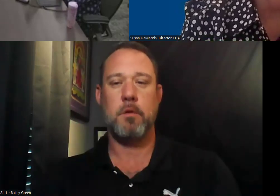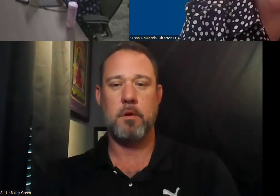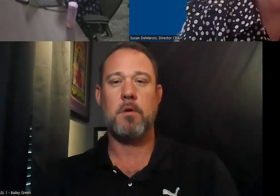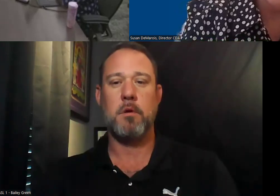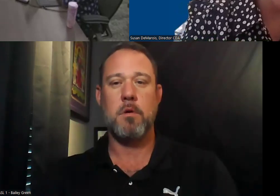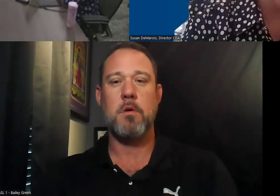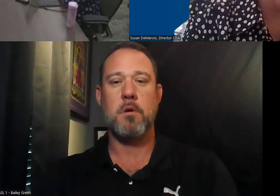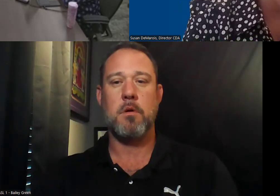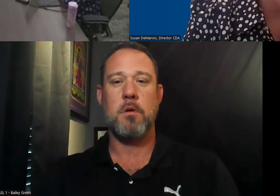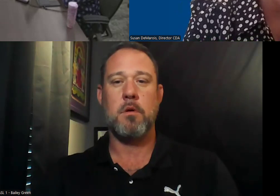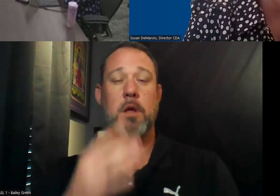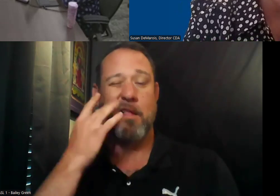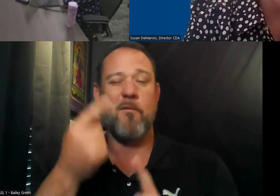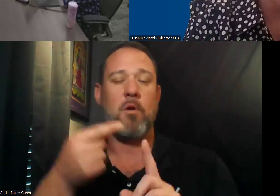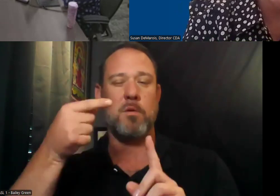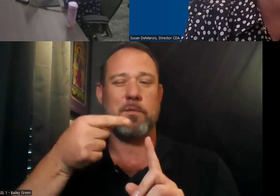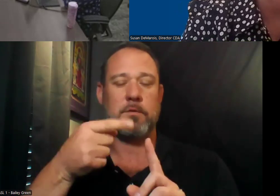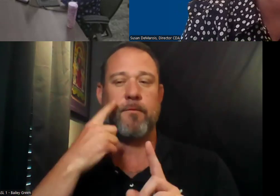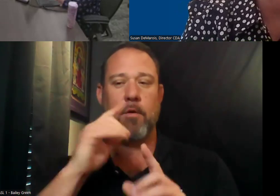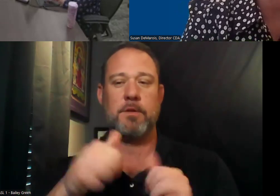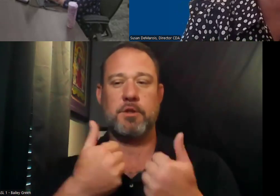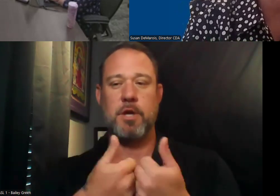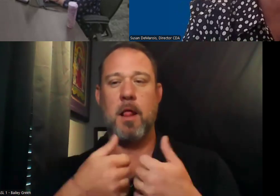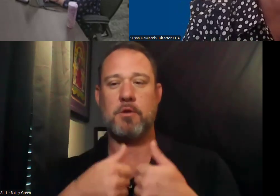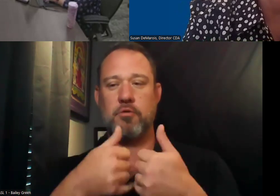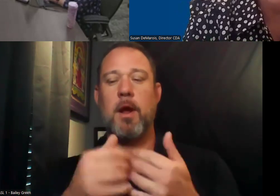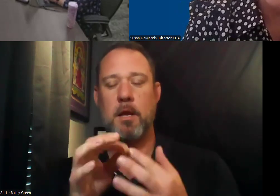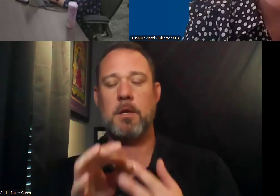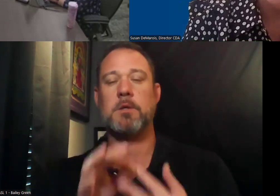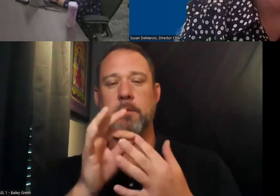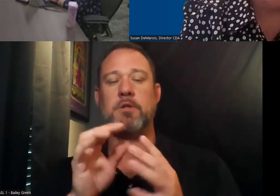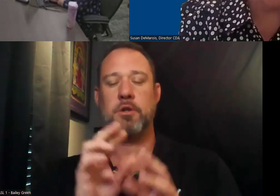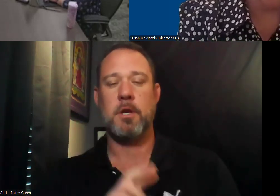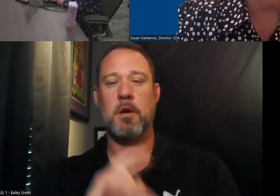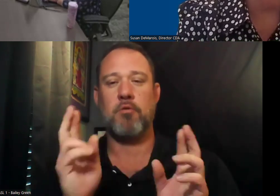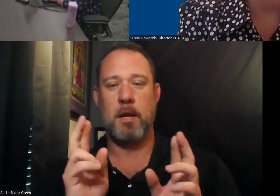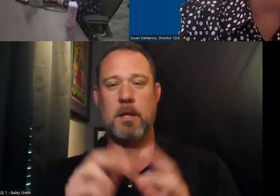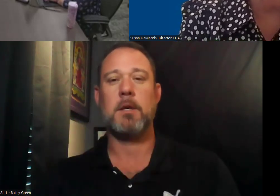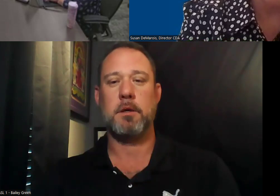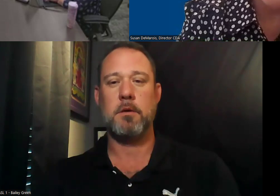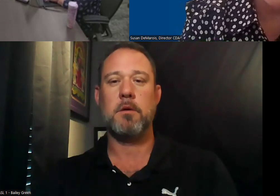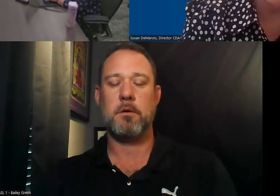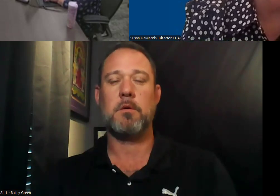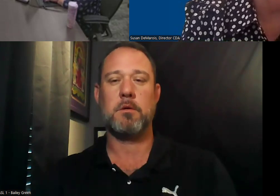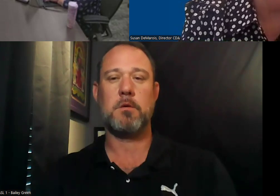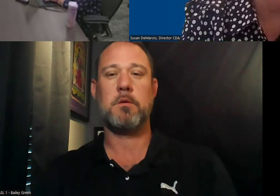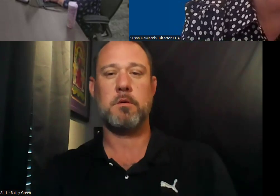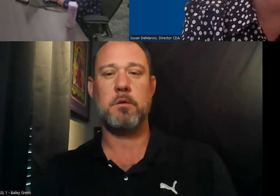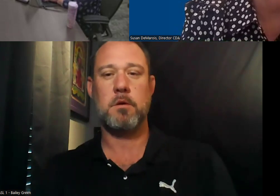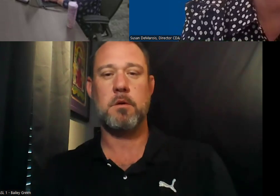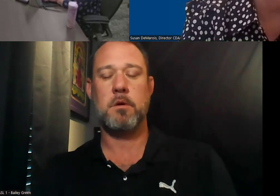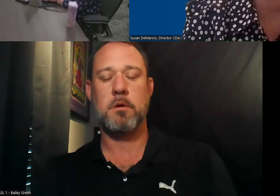California was singled out for this challenge grant as being especially ready to apply and